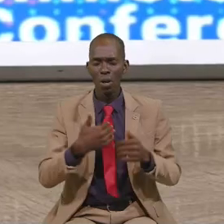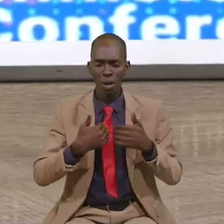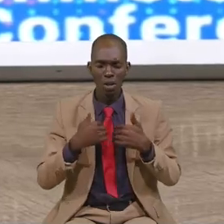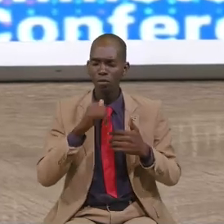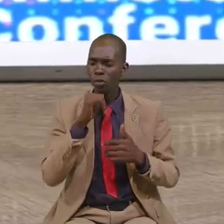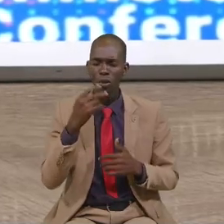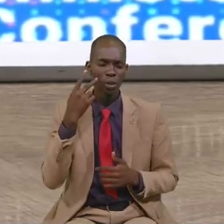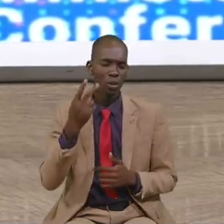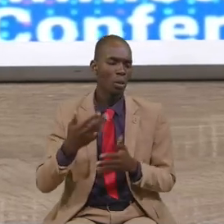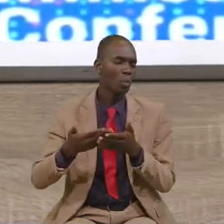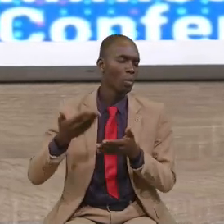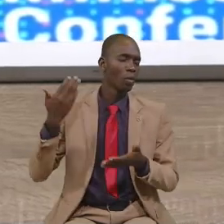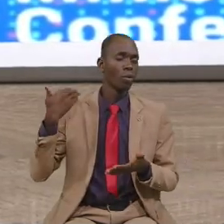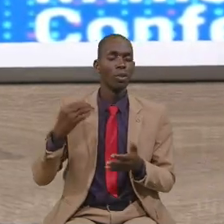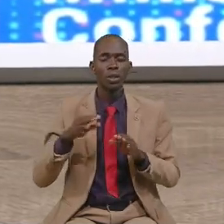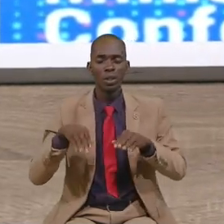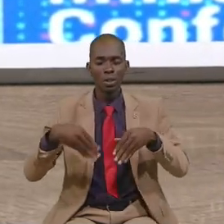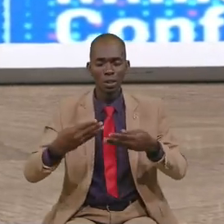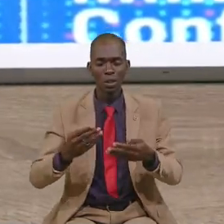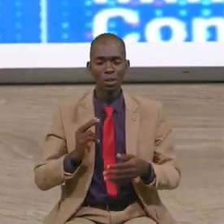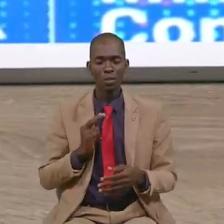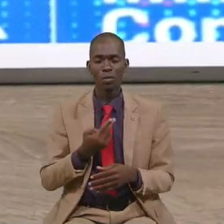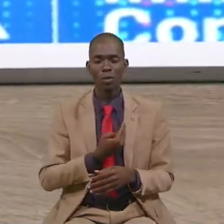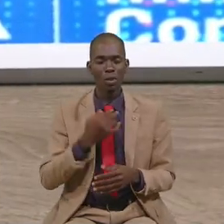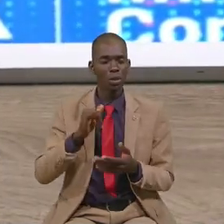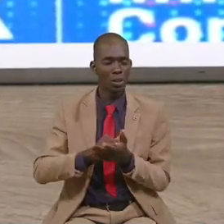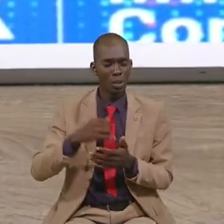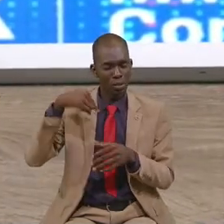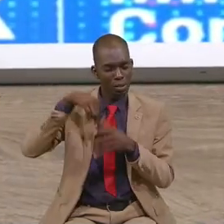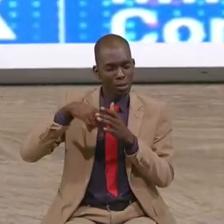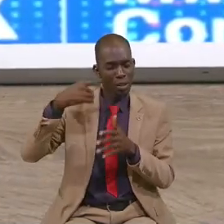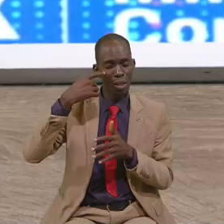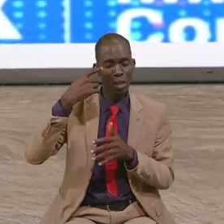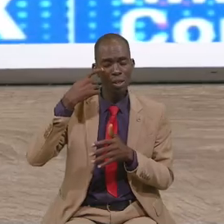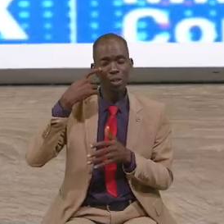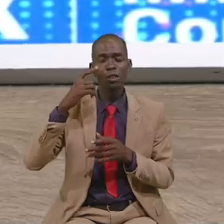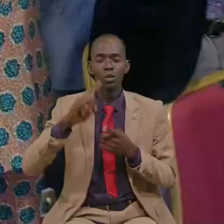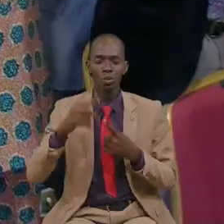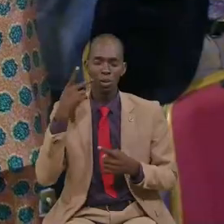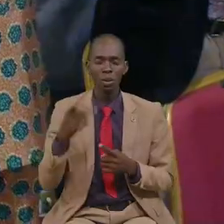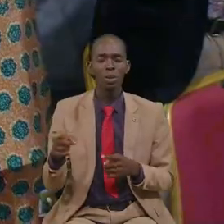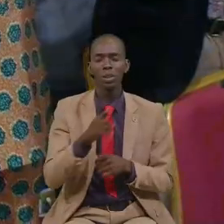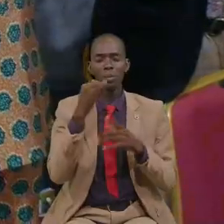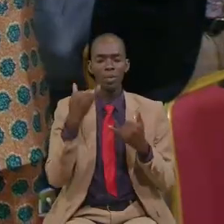before, give us eyesight, insight. We see them now.